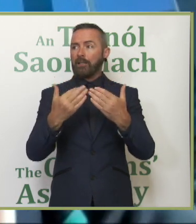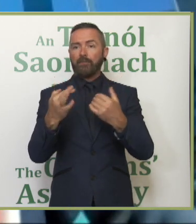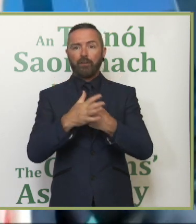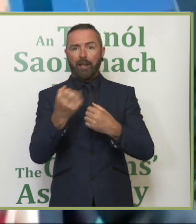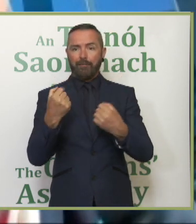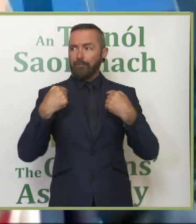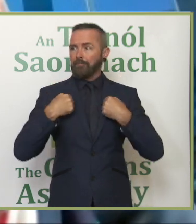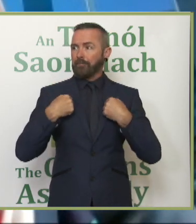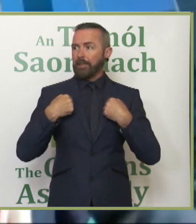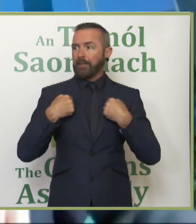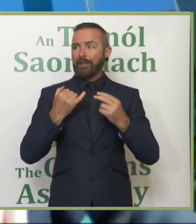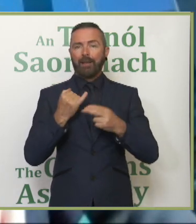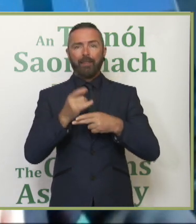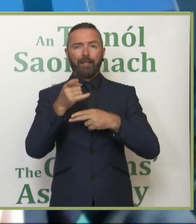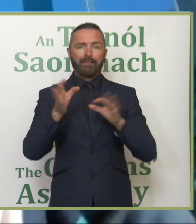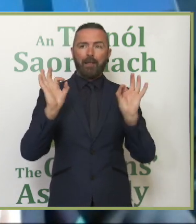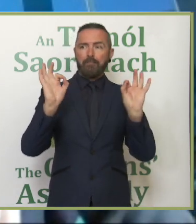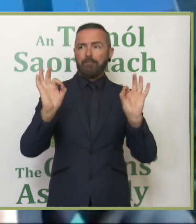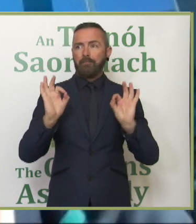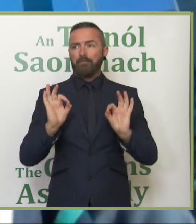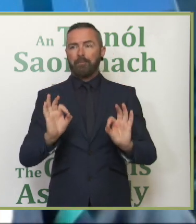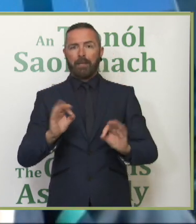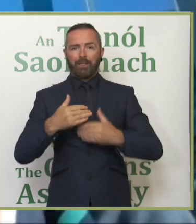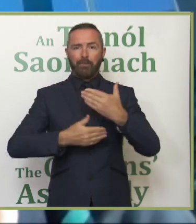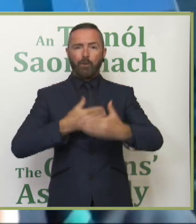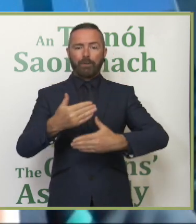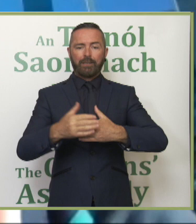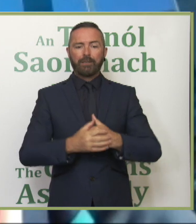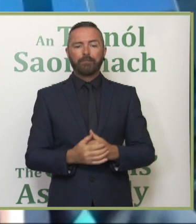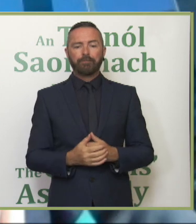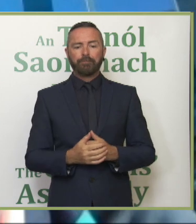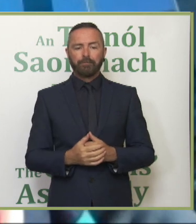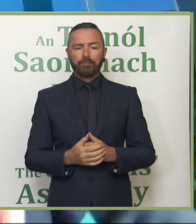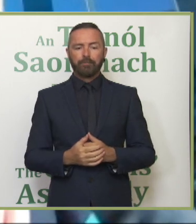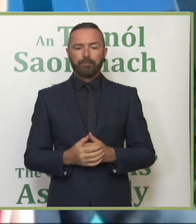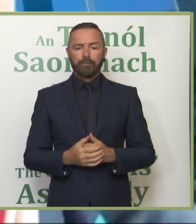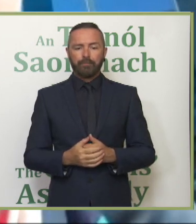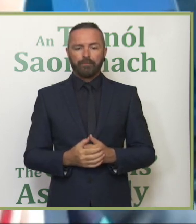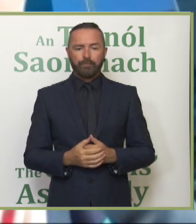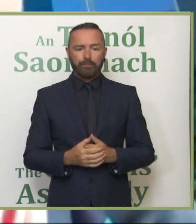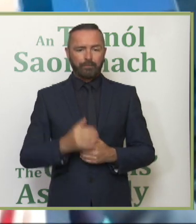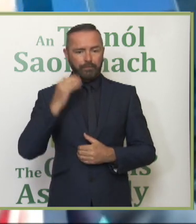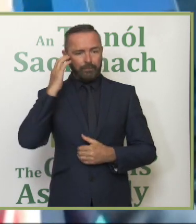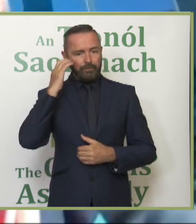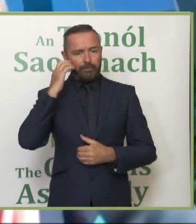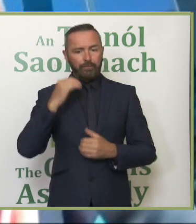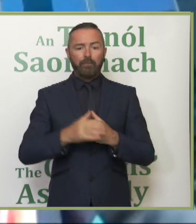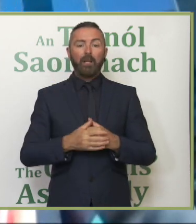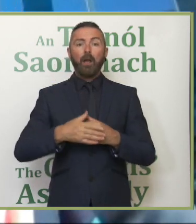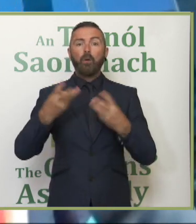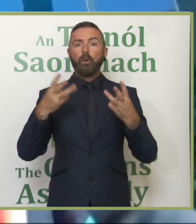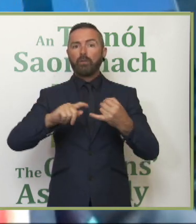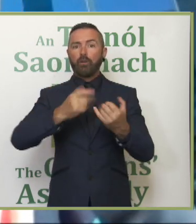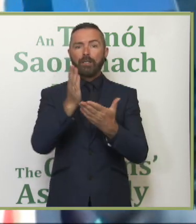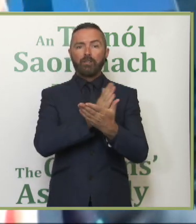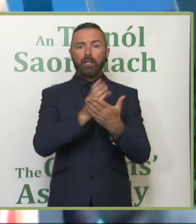us in this amazing democratic process. Let me, while I blabber a little bit, try and share